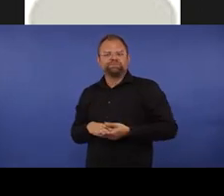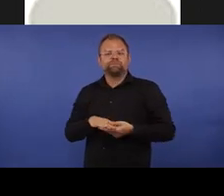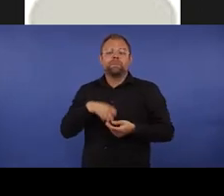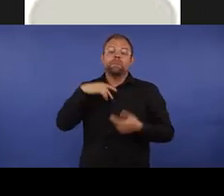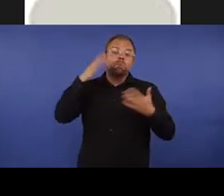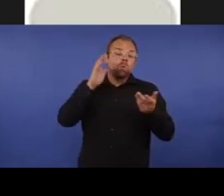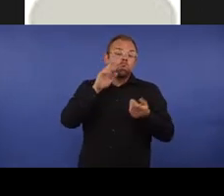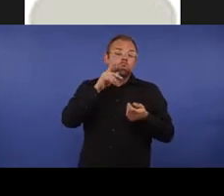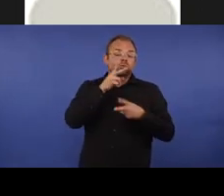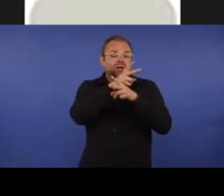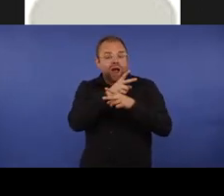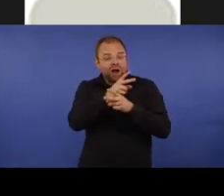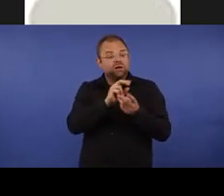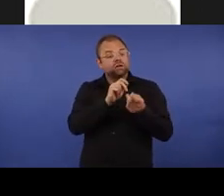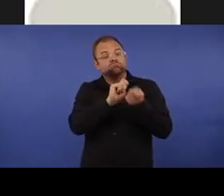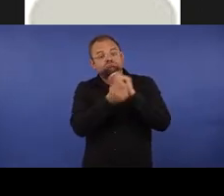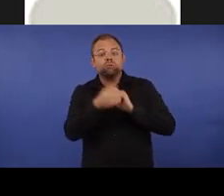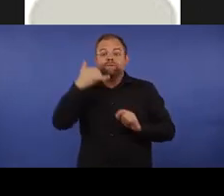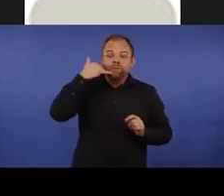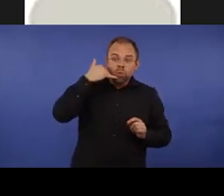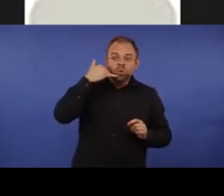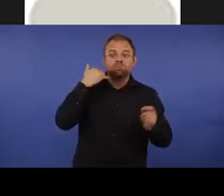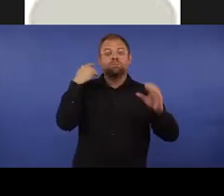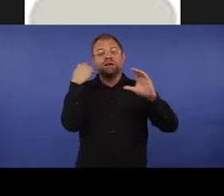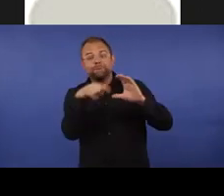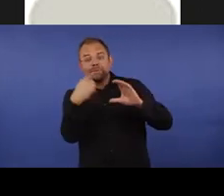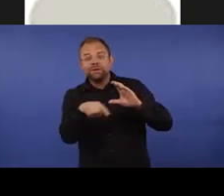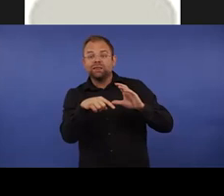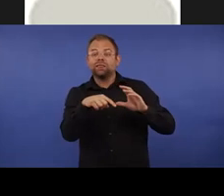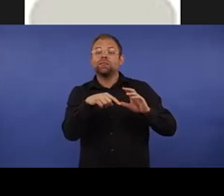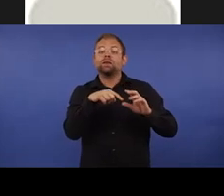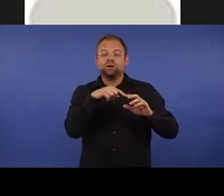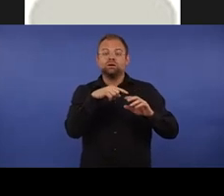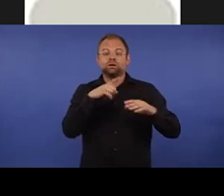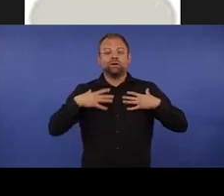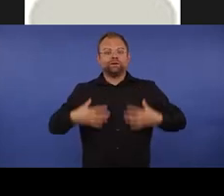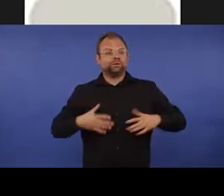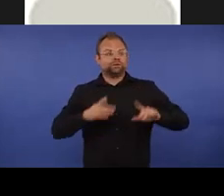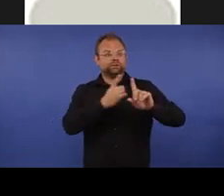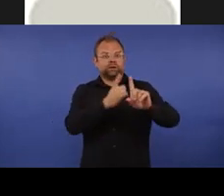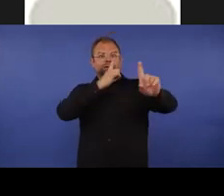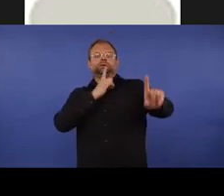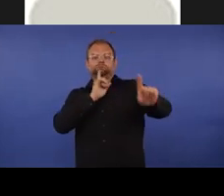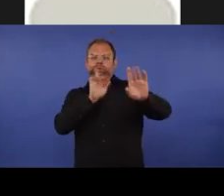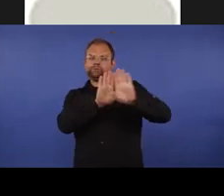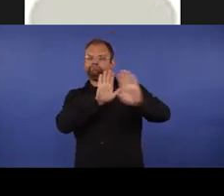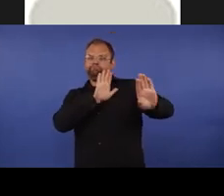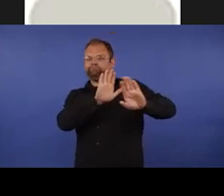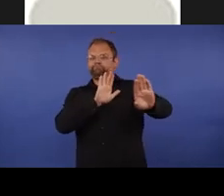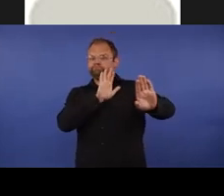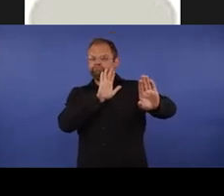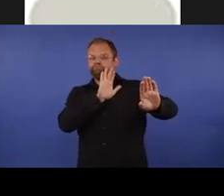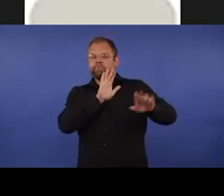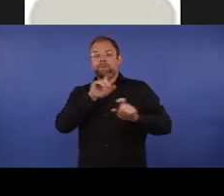constantly changing government and community services locally and nationally became a full-time job for our centers.